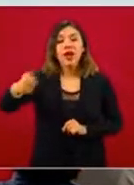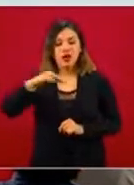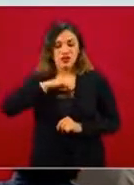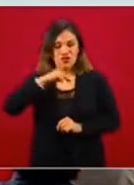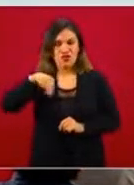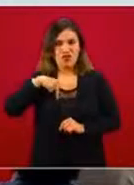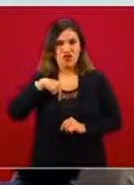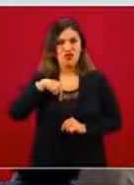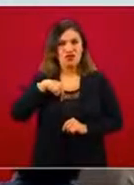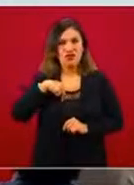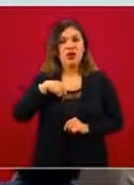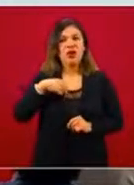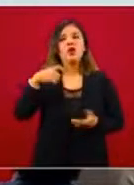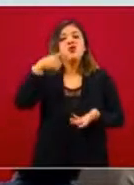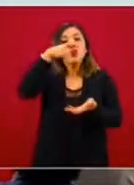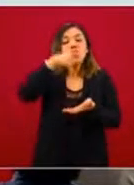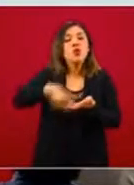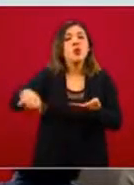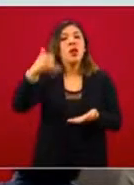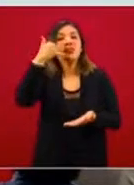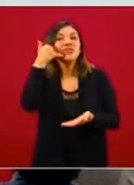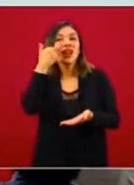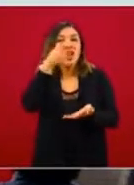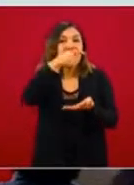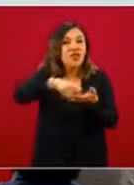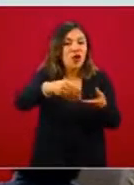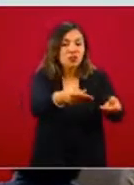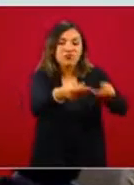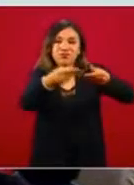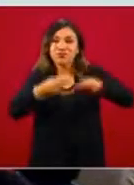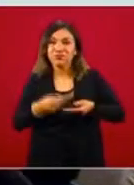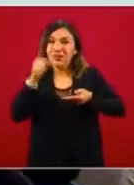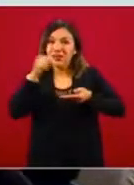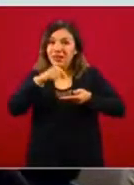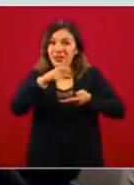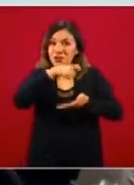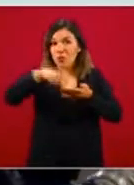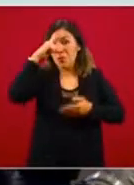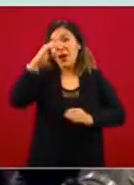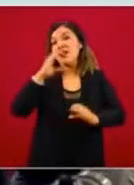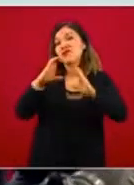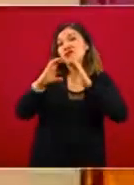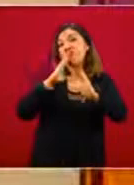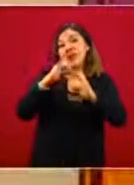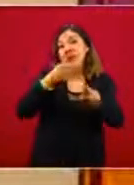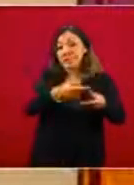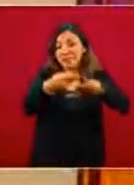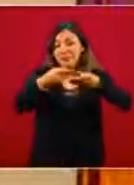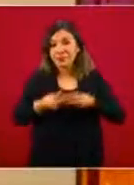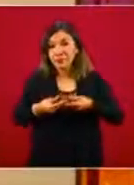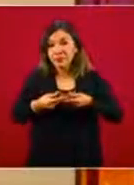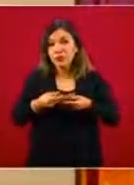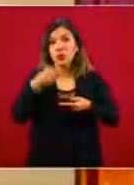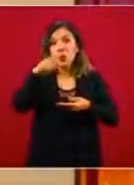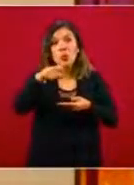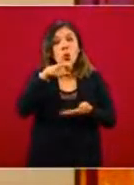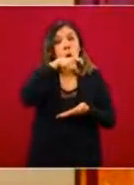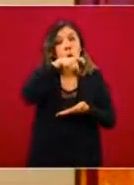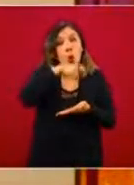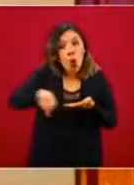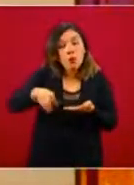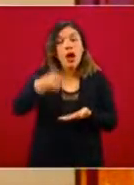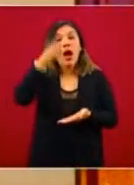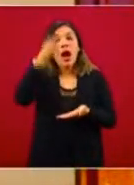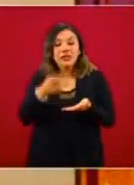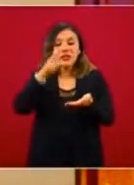of us, we have our mobile device, and whenever we acquire one of these communication devices, we